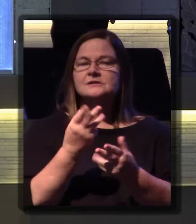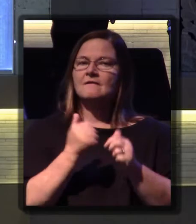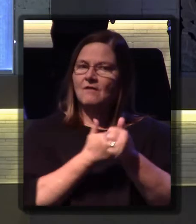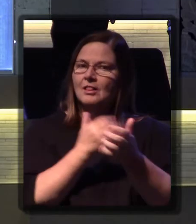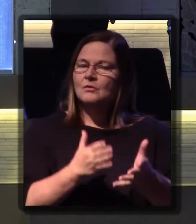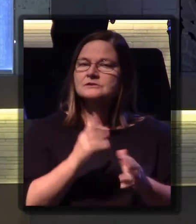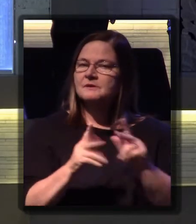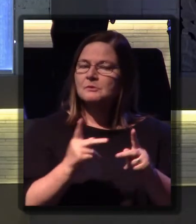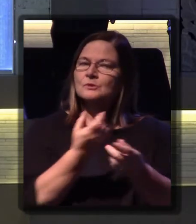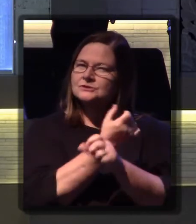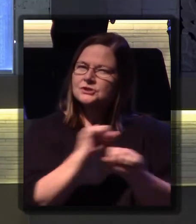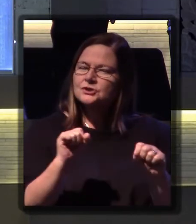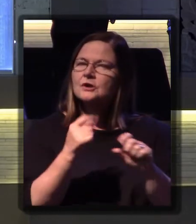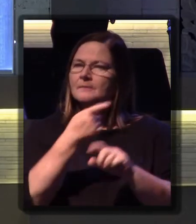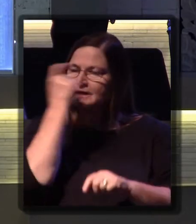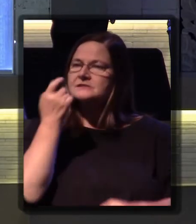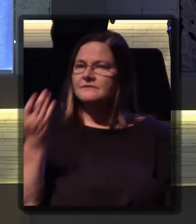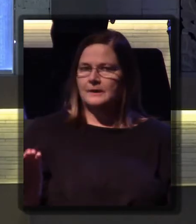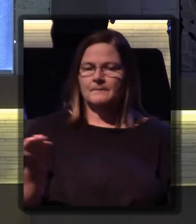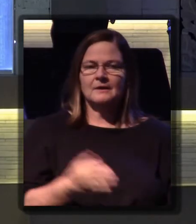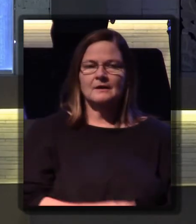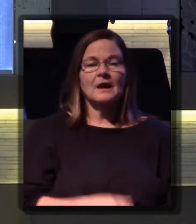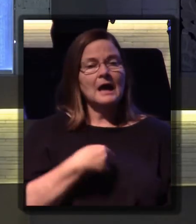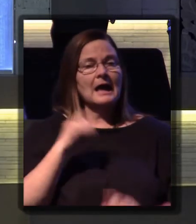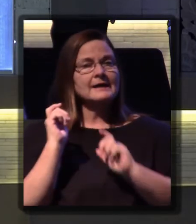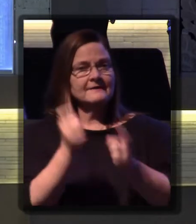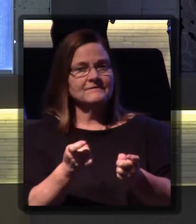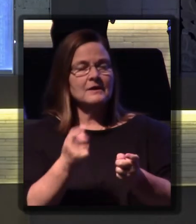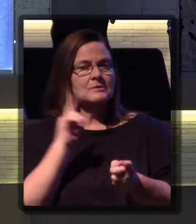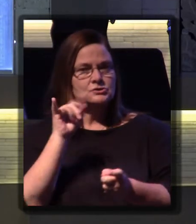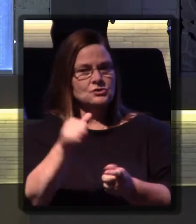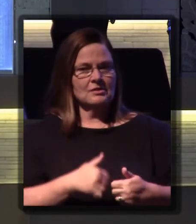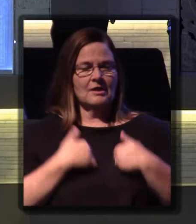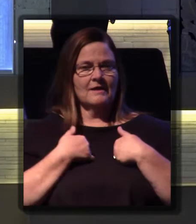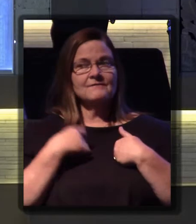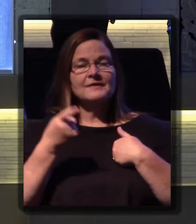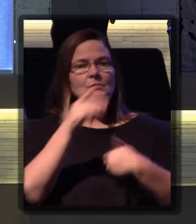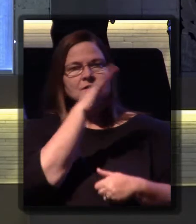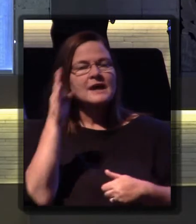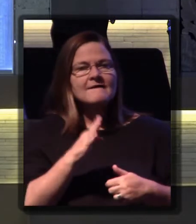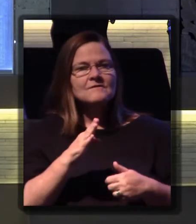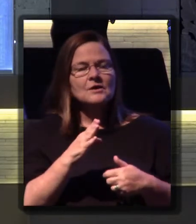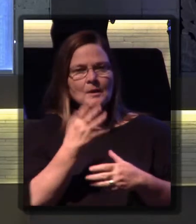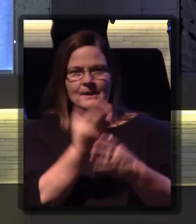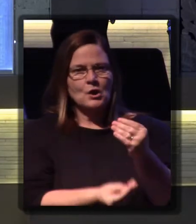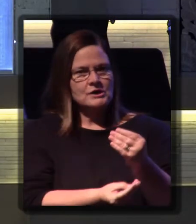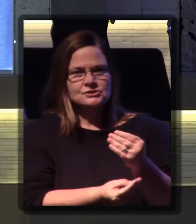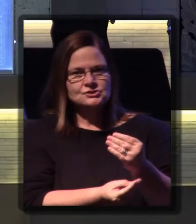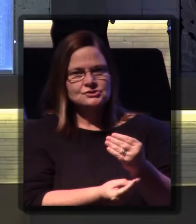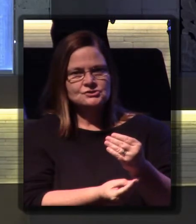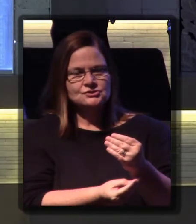and 29 that Yeshua referred to his followers as those who are secure because of him. He said, I give